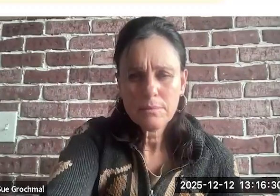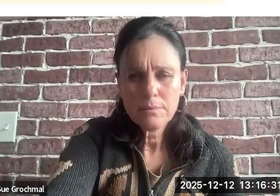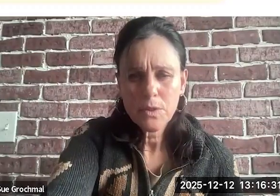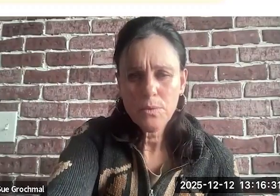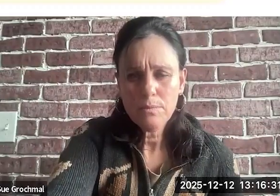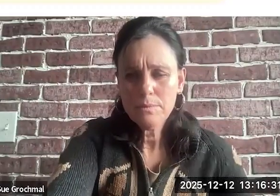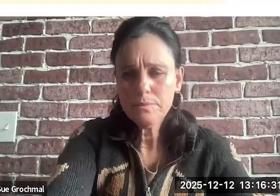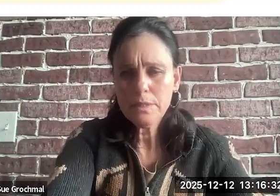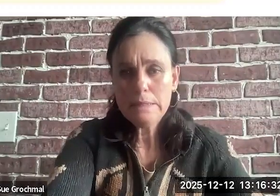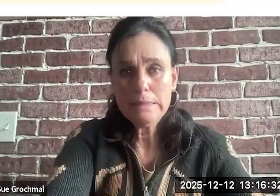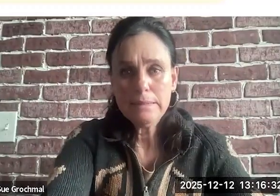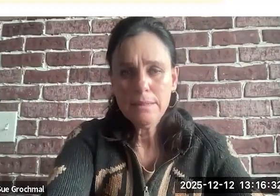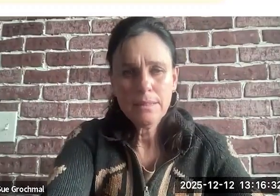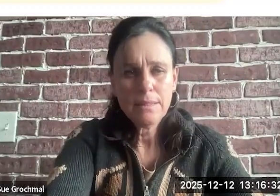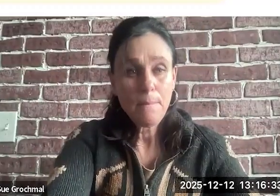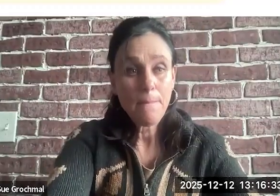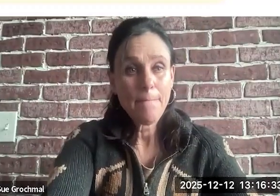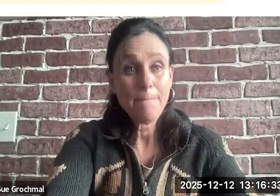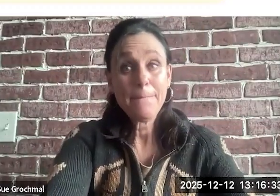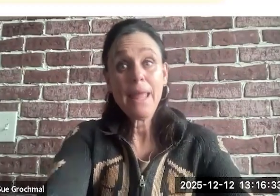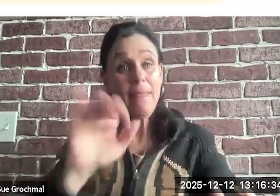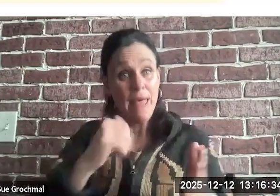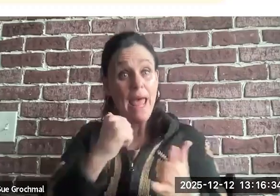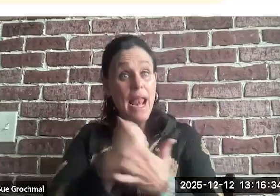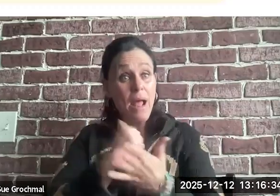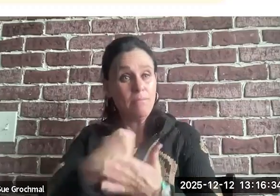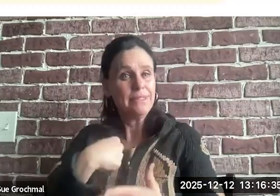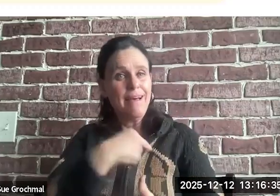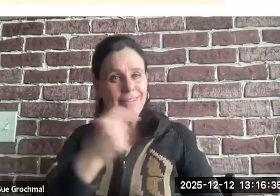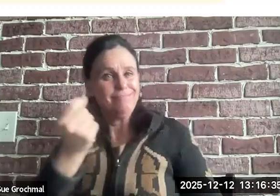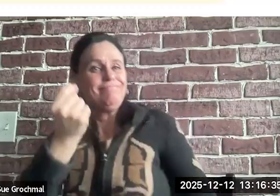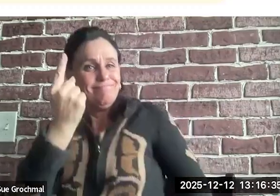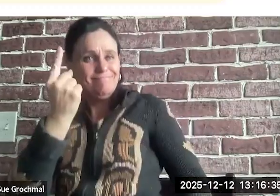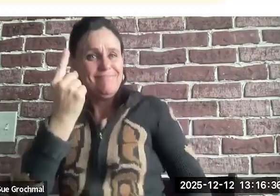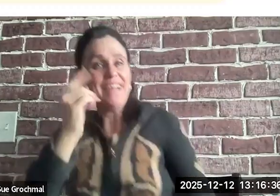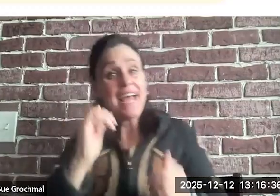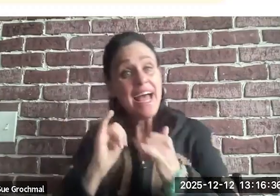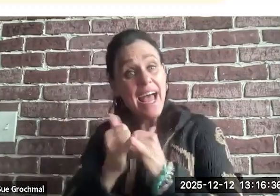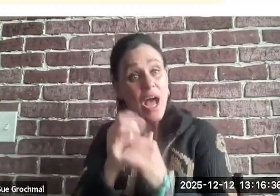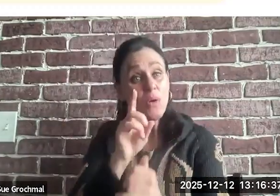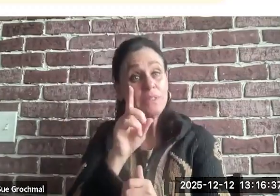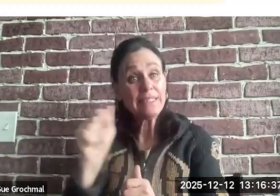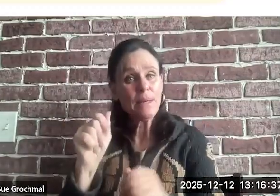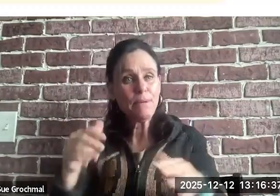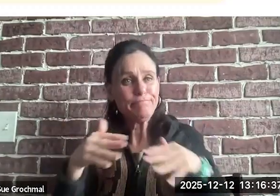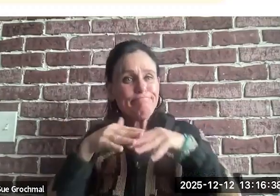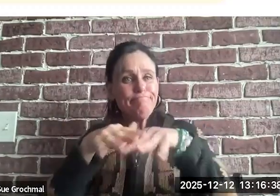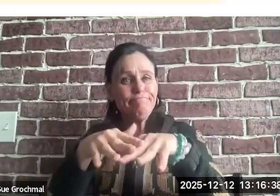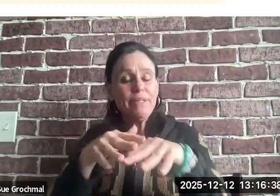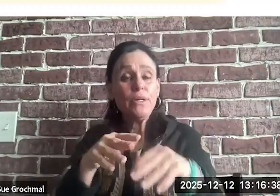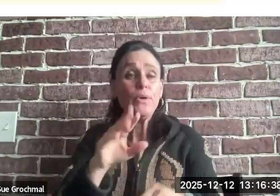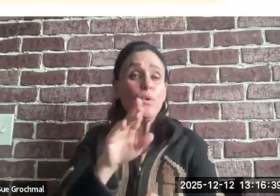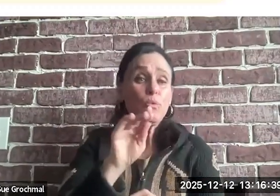intersectionality, and which we have touched on earlier. This helps us understand how disability intersects with race,